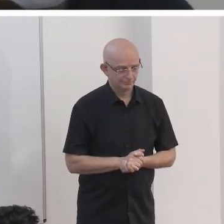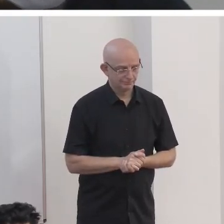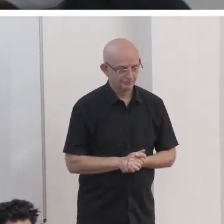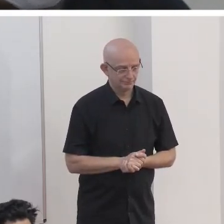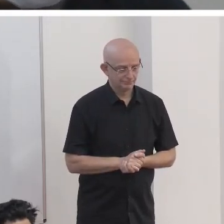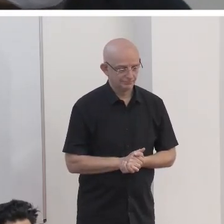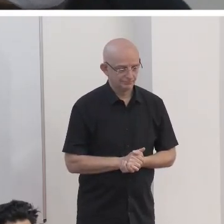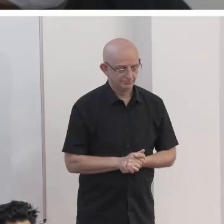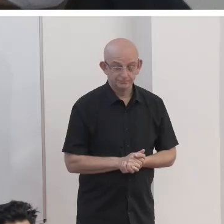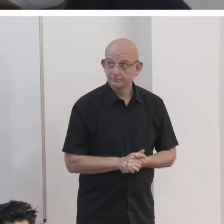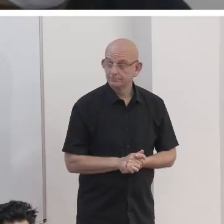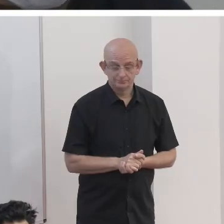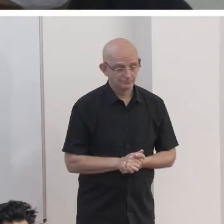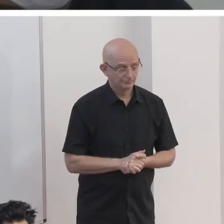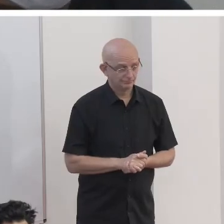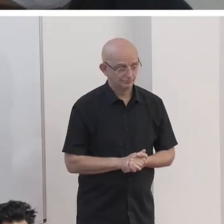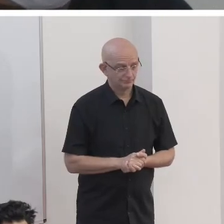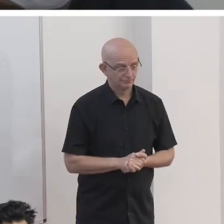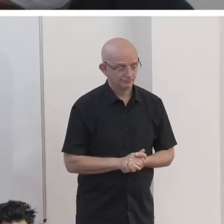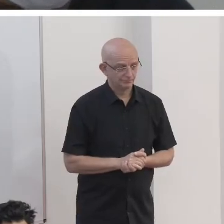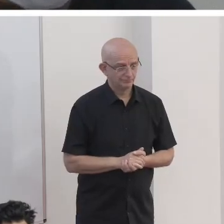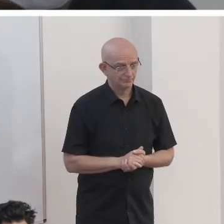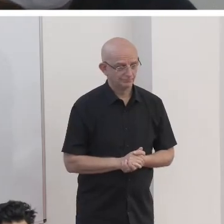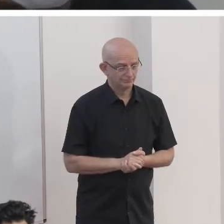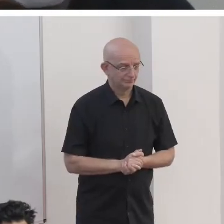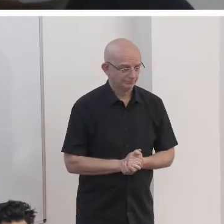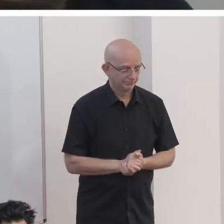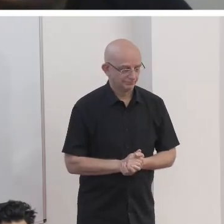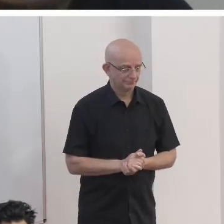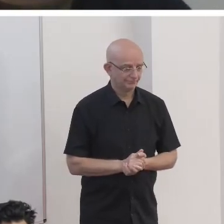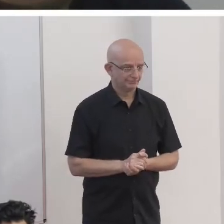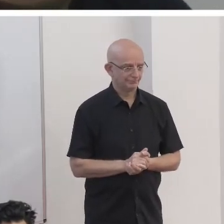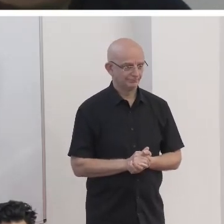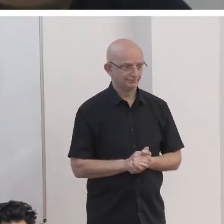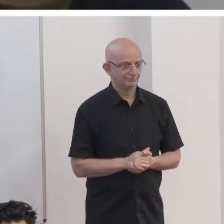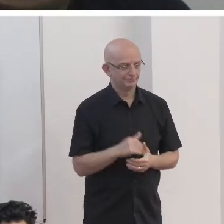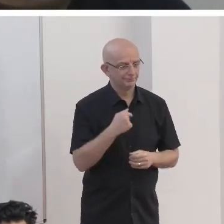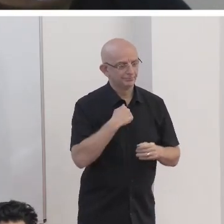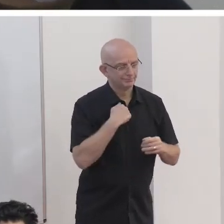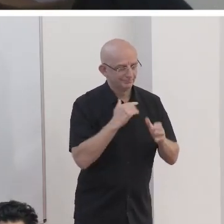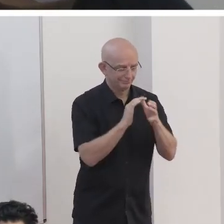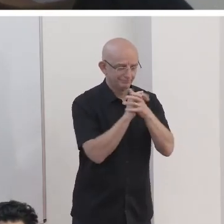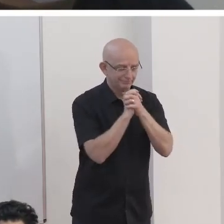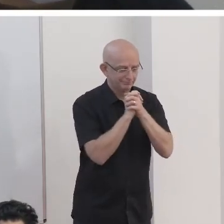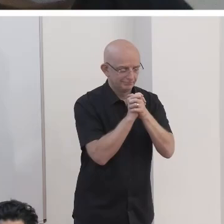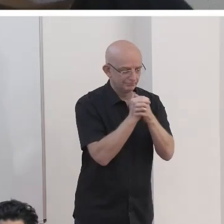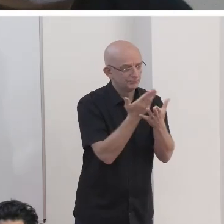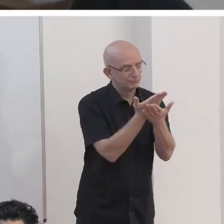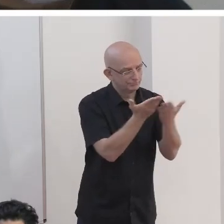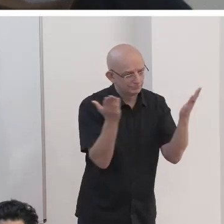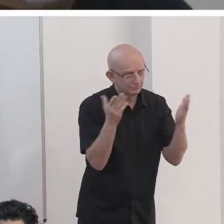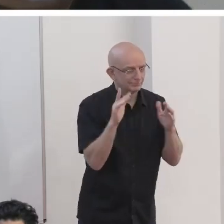to means make you to understand. And I also want to get input from you all.